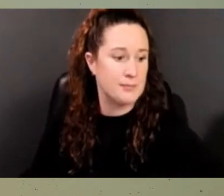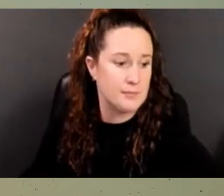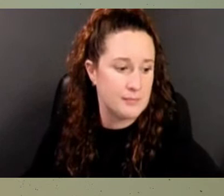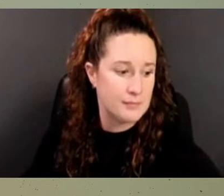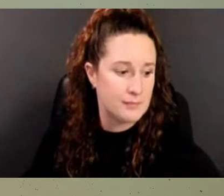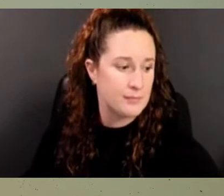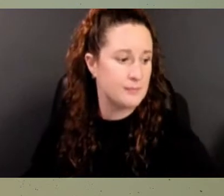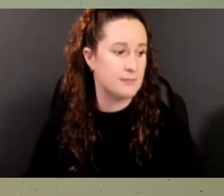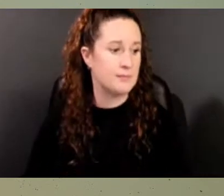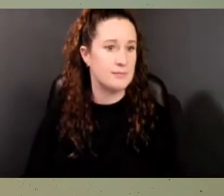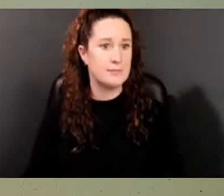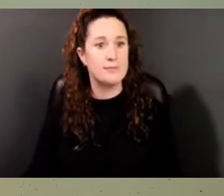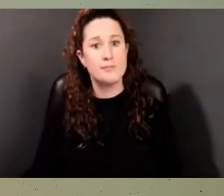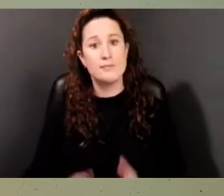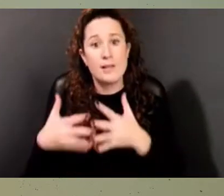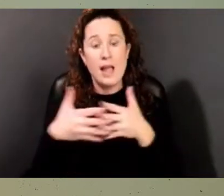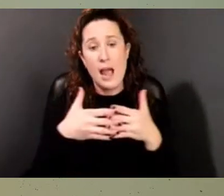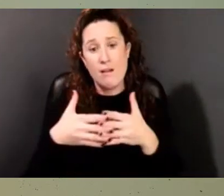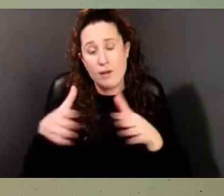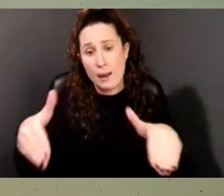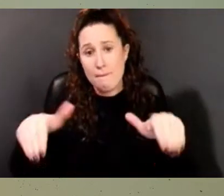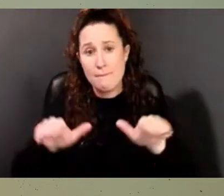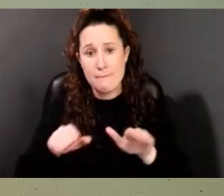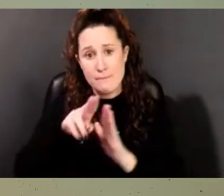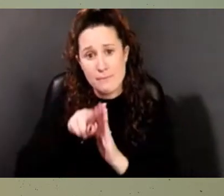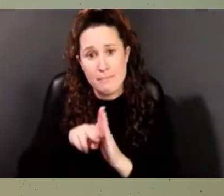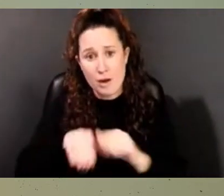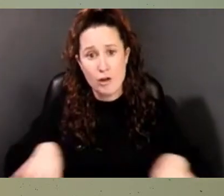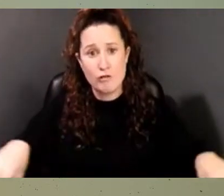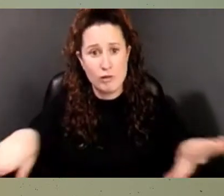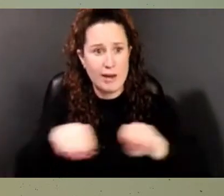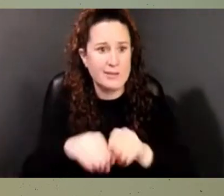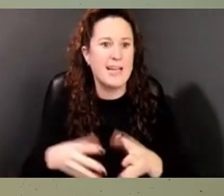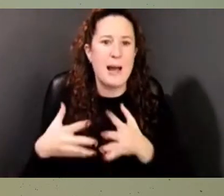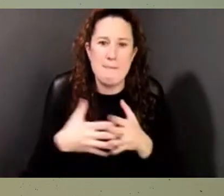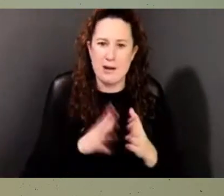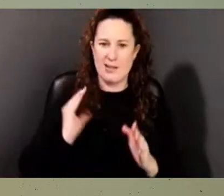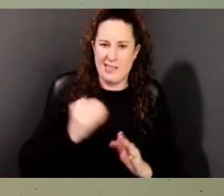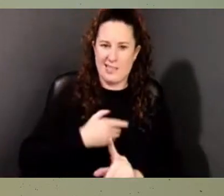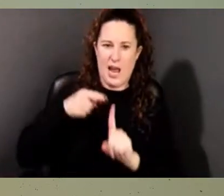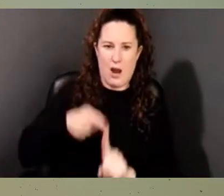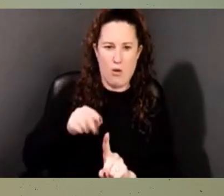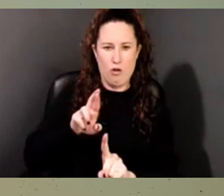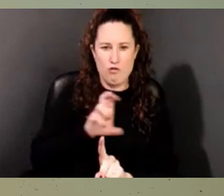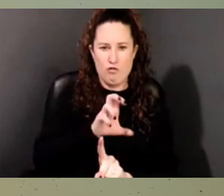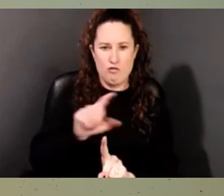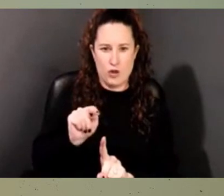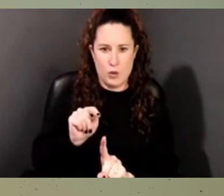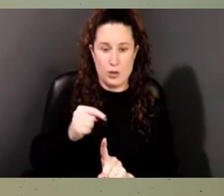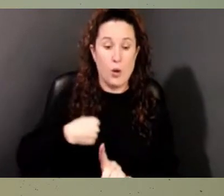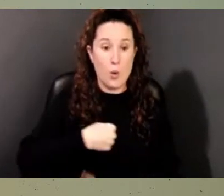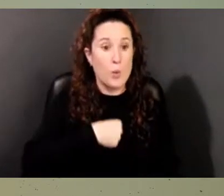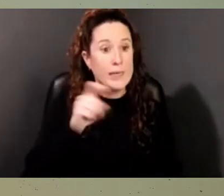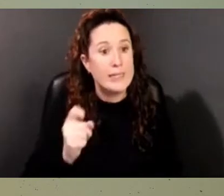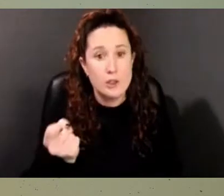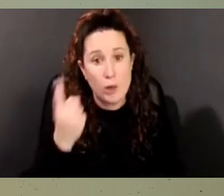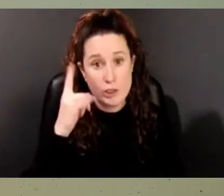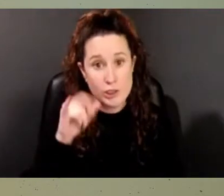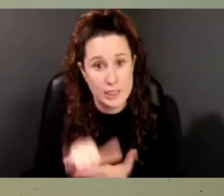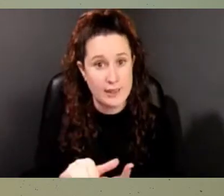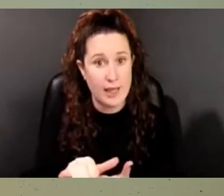African burial grounds are America's roots. We have to understand that. I'm not sure if you're seeing all the pictures.